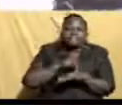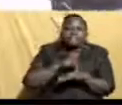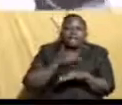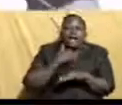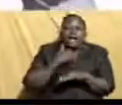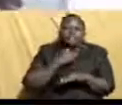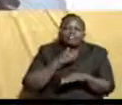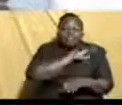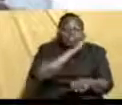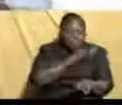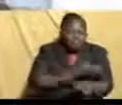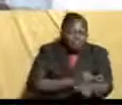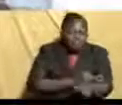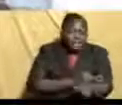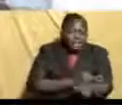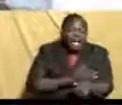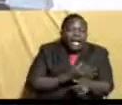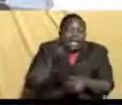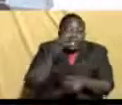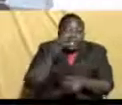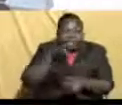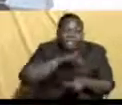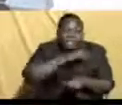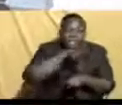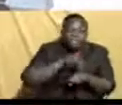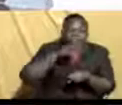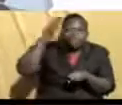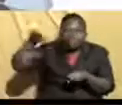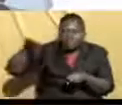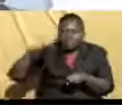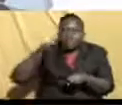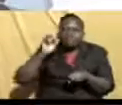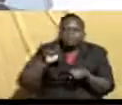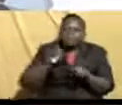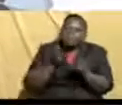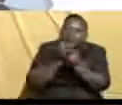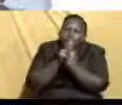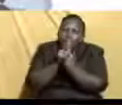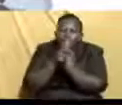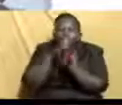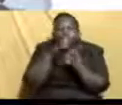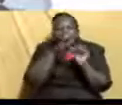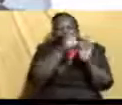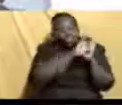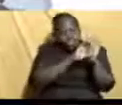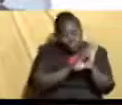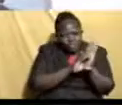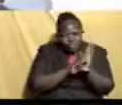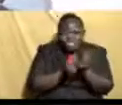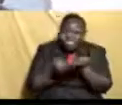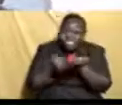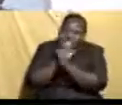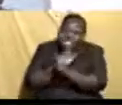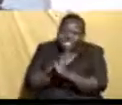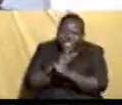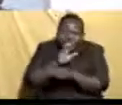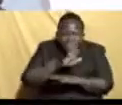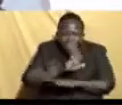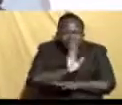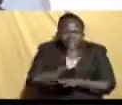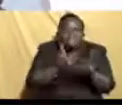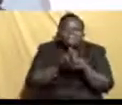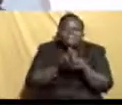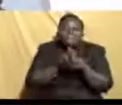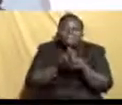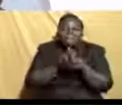constitution, can parliament amend the constitution to turn itself into a monarch so that